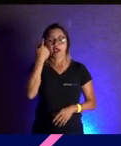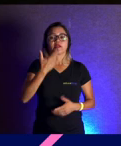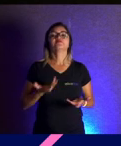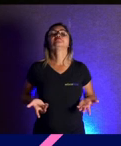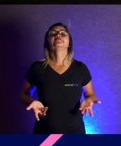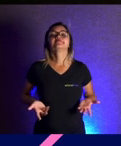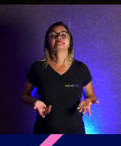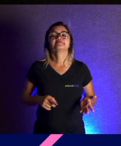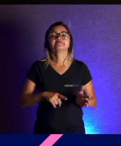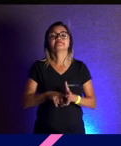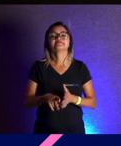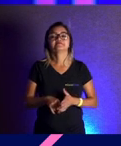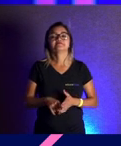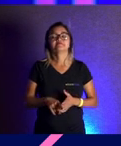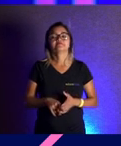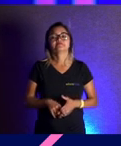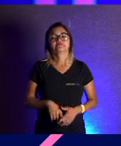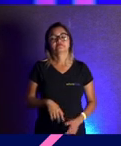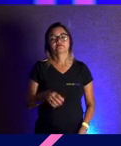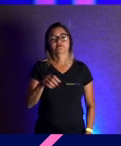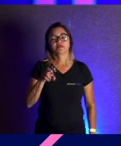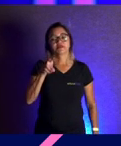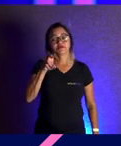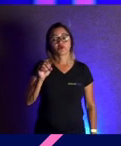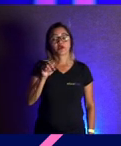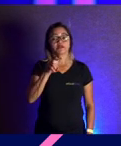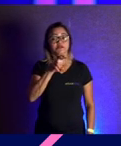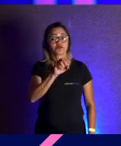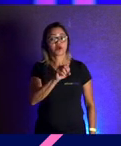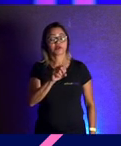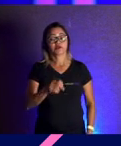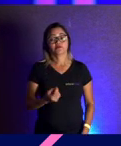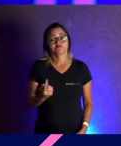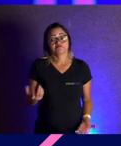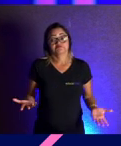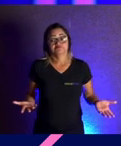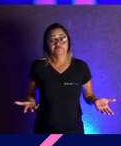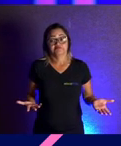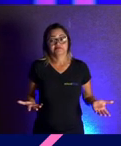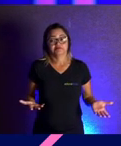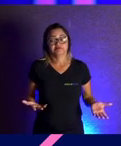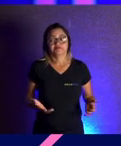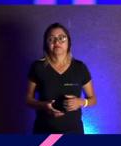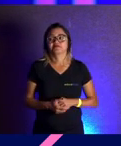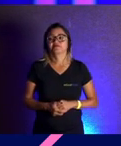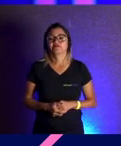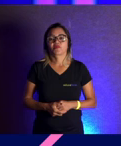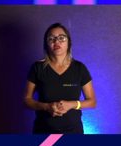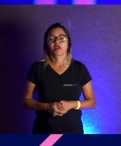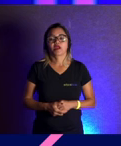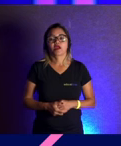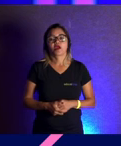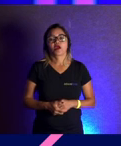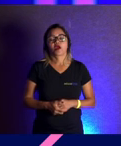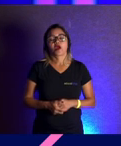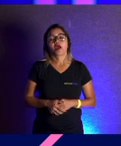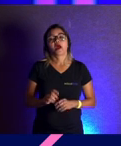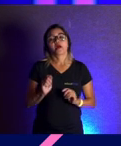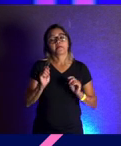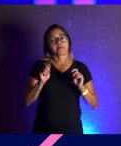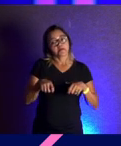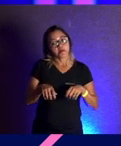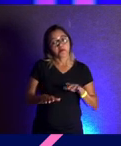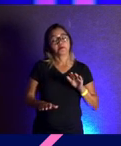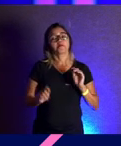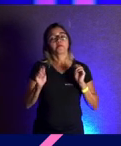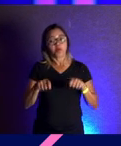One of the two numbers, 50-50. Okay. So, the probability that something happens,